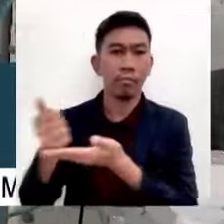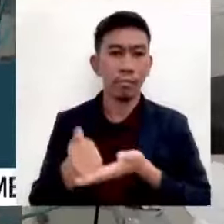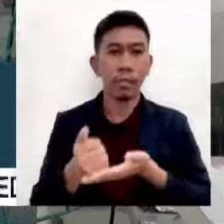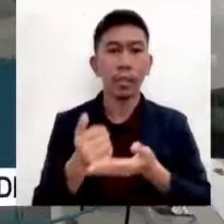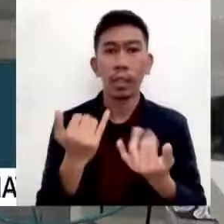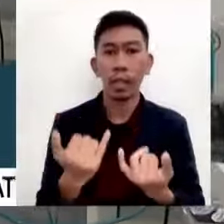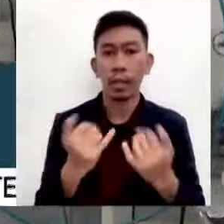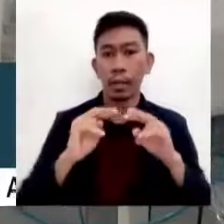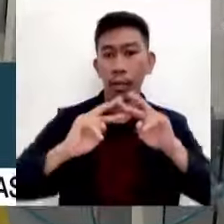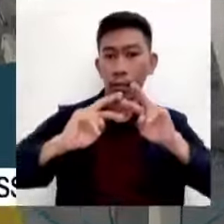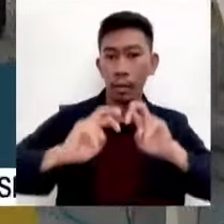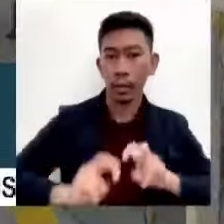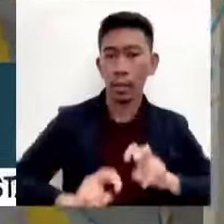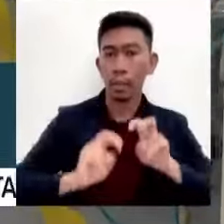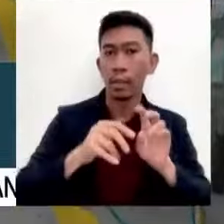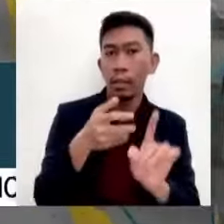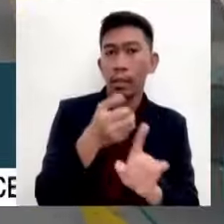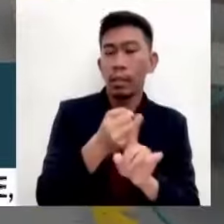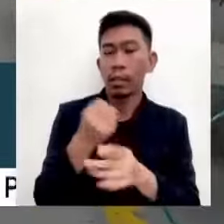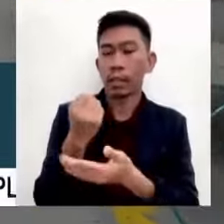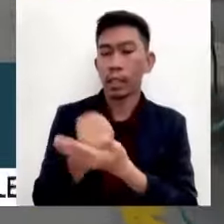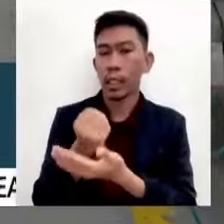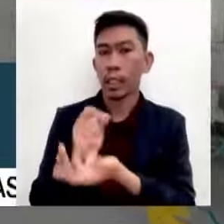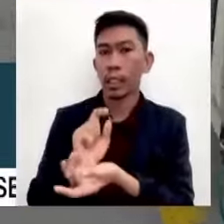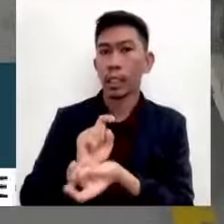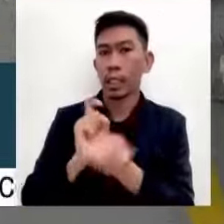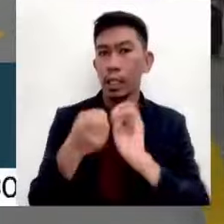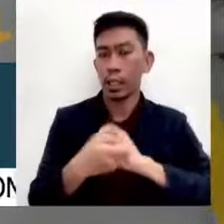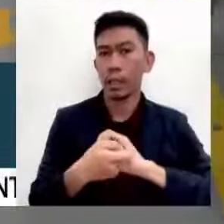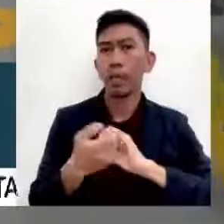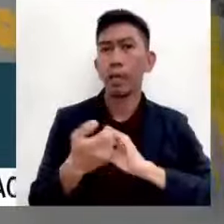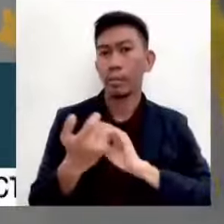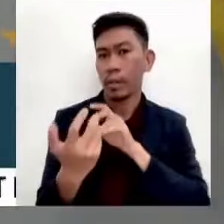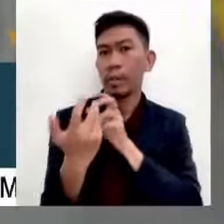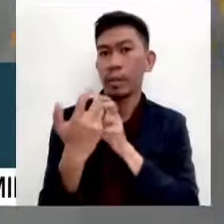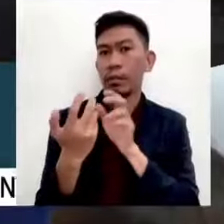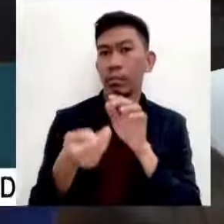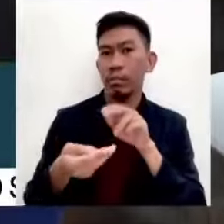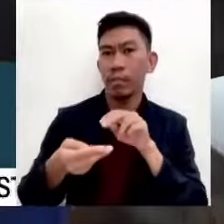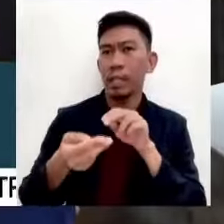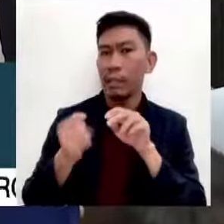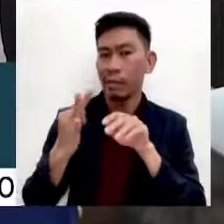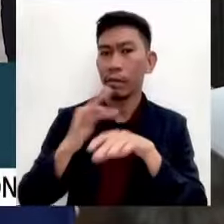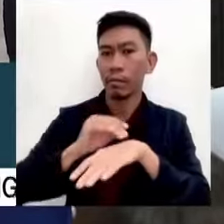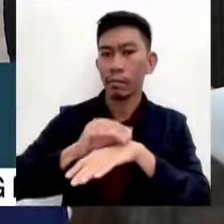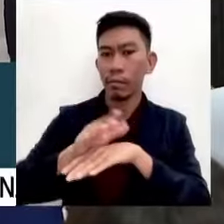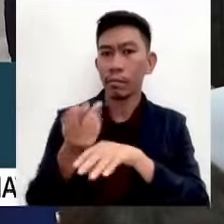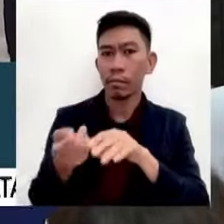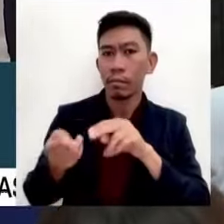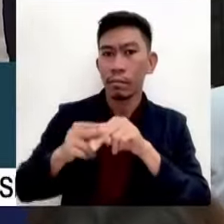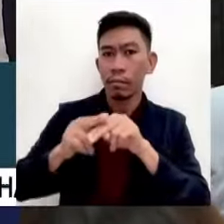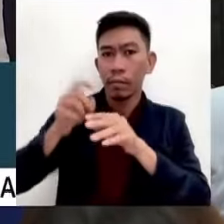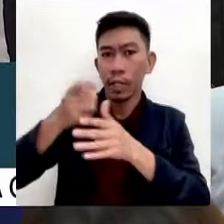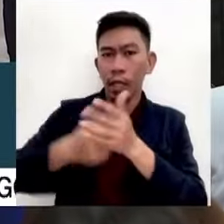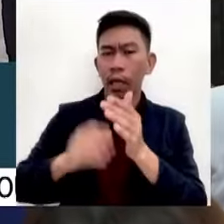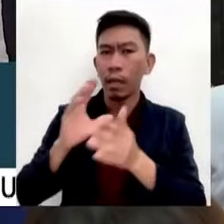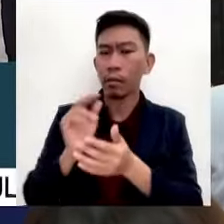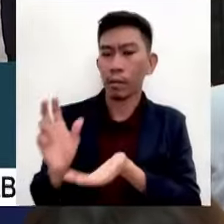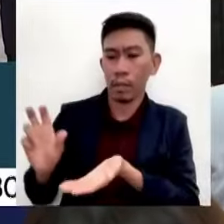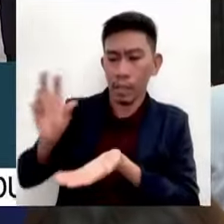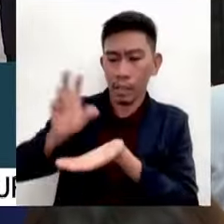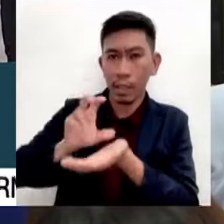the impact of wage adjustments to inflation, employment levels, and investments, the Department of Labor and Employment also conducted